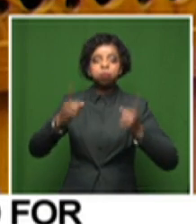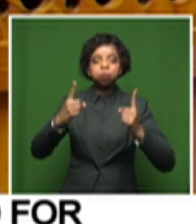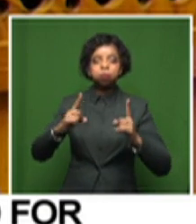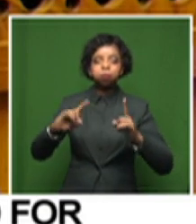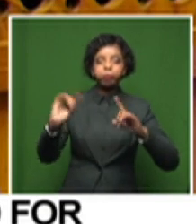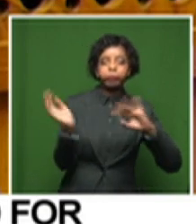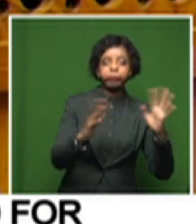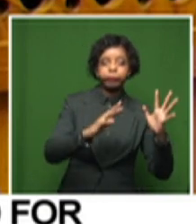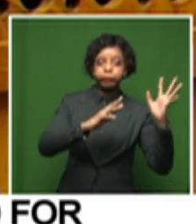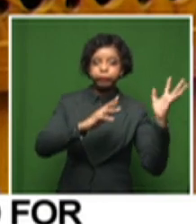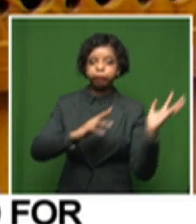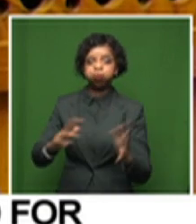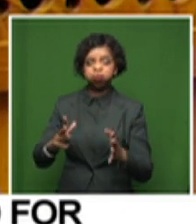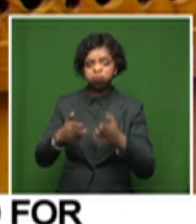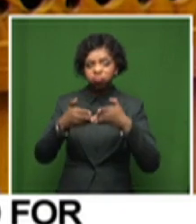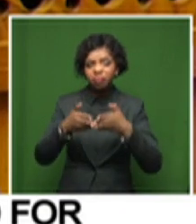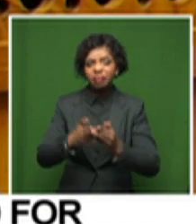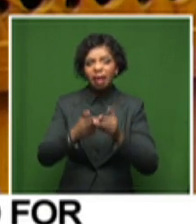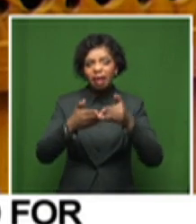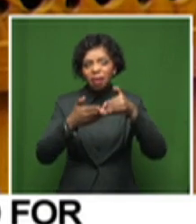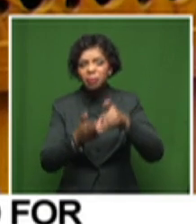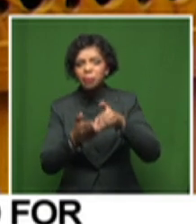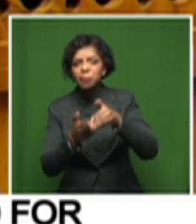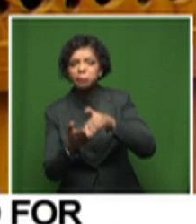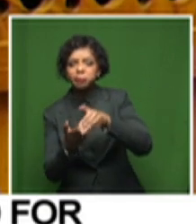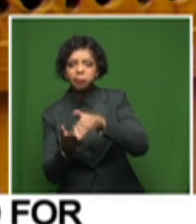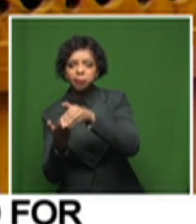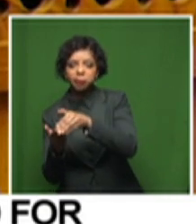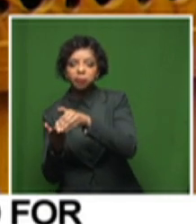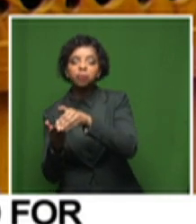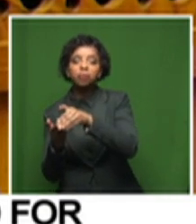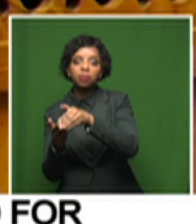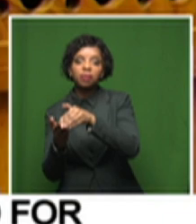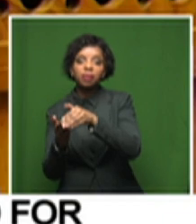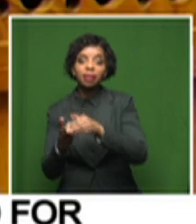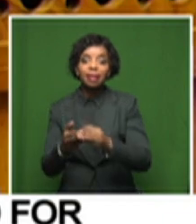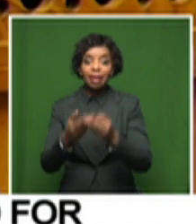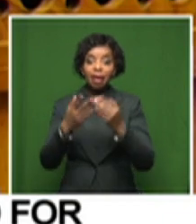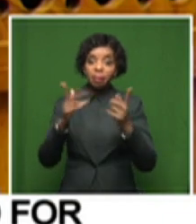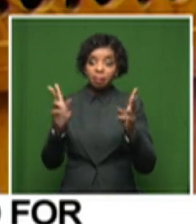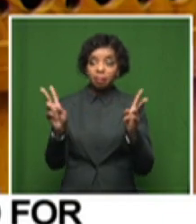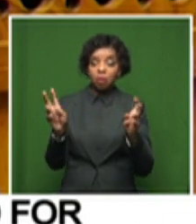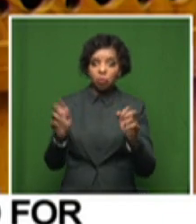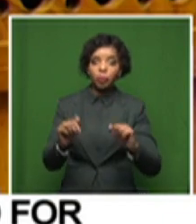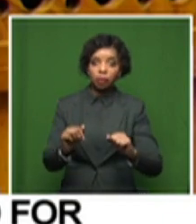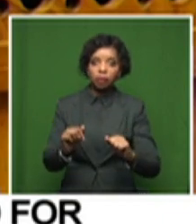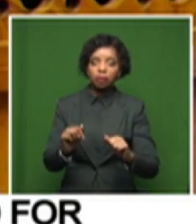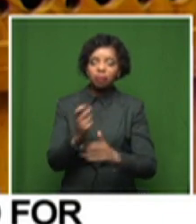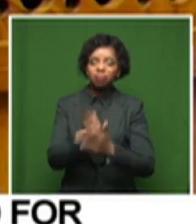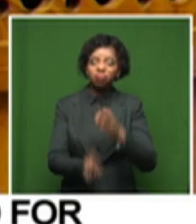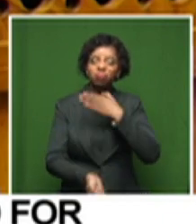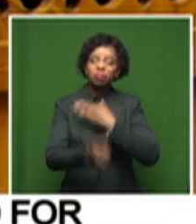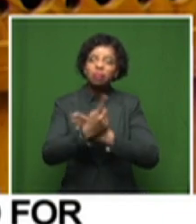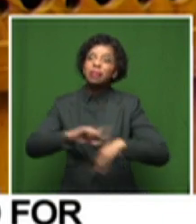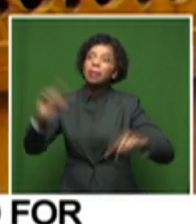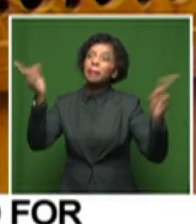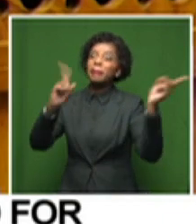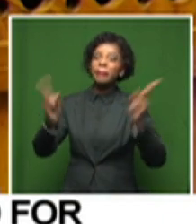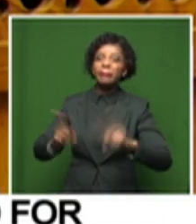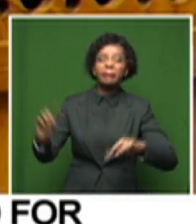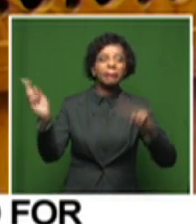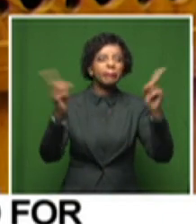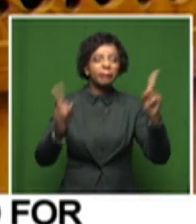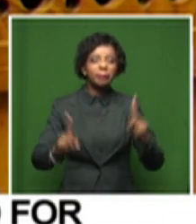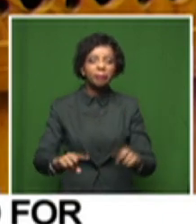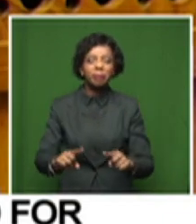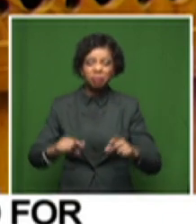course. And I quote, "And now the storm blast came, and he was